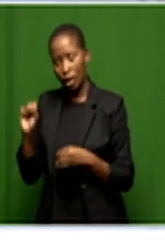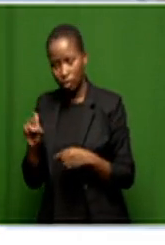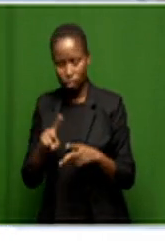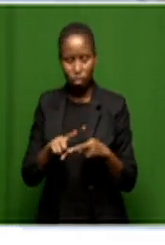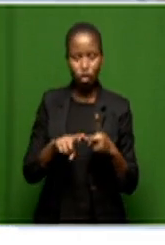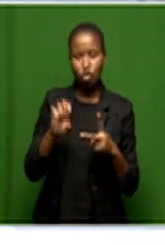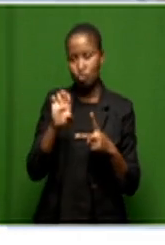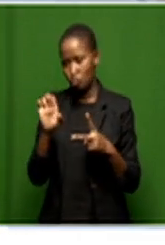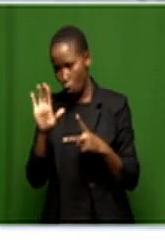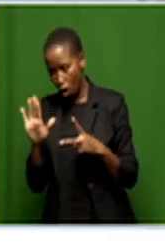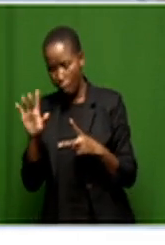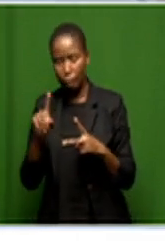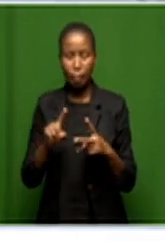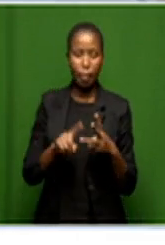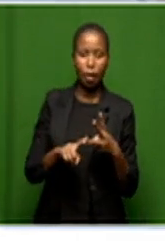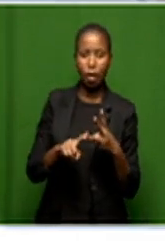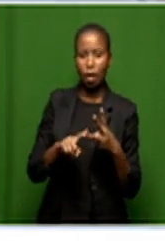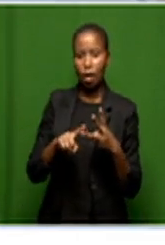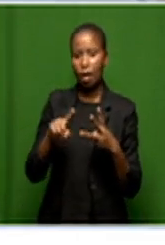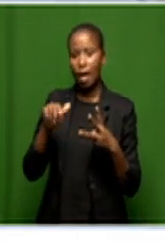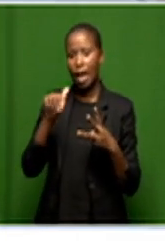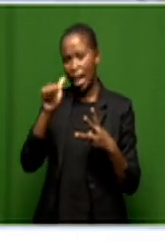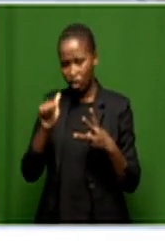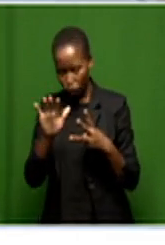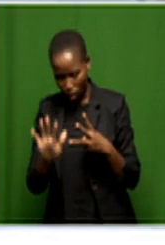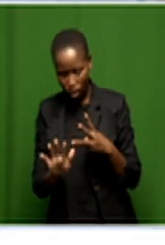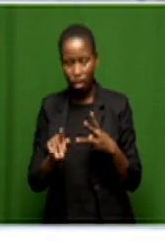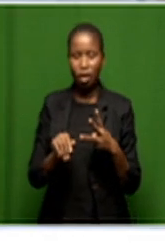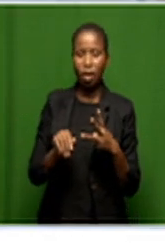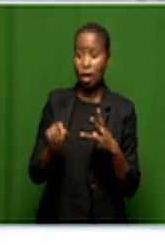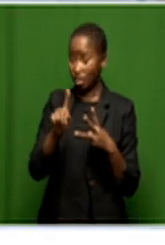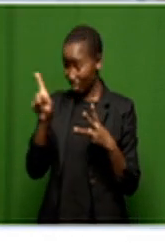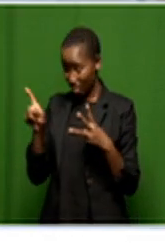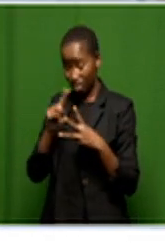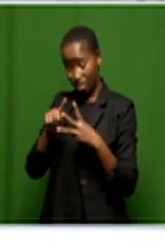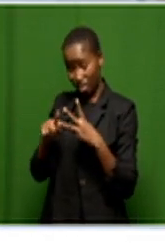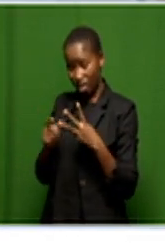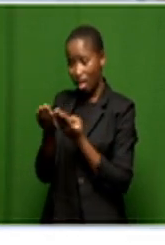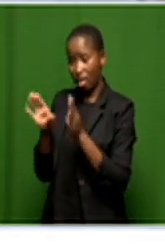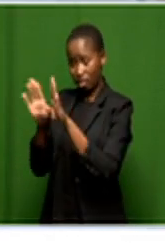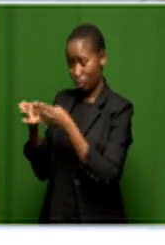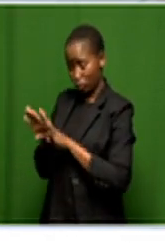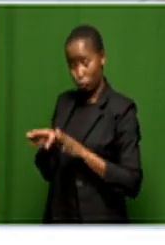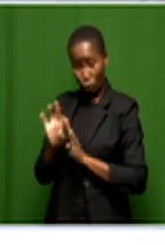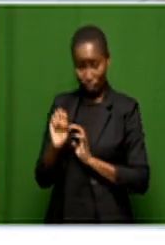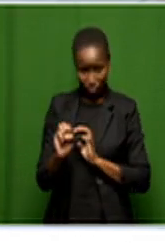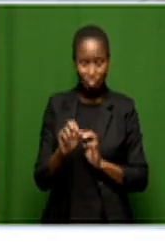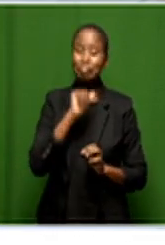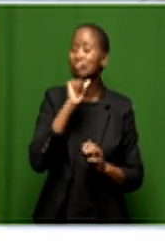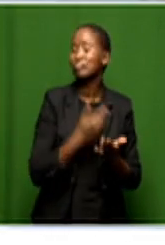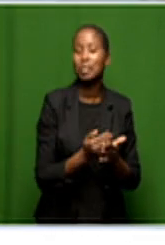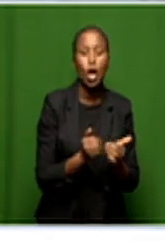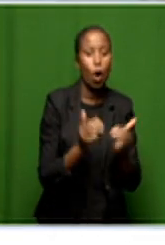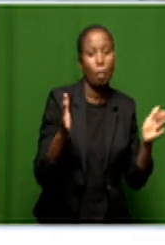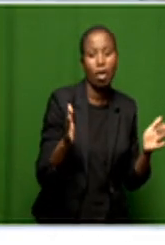Europe, essentially, and even Asia, they themselves are in lockdown, right? So even though we may be open and ready for